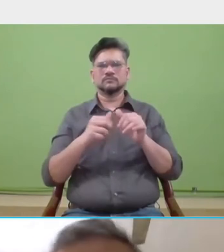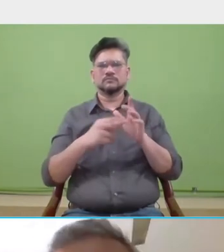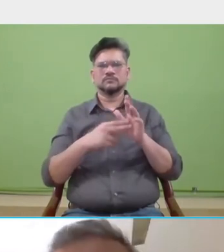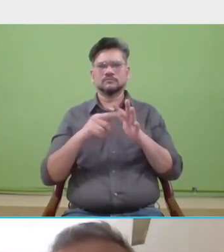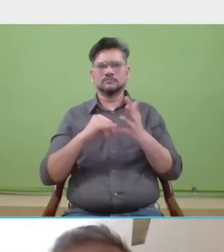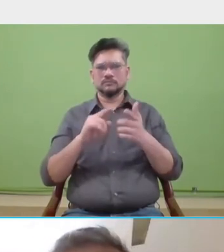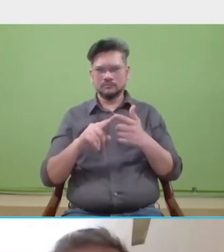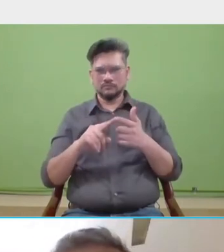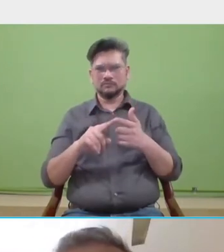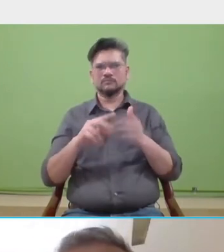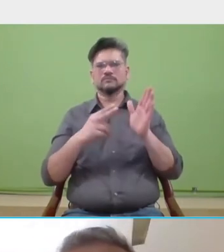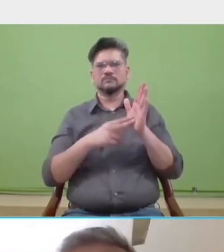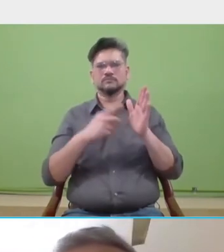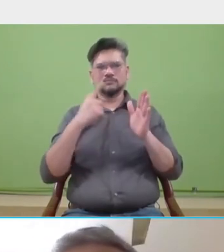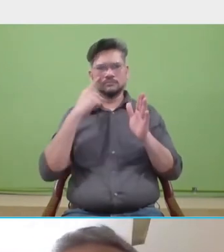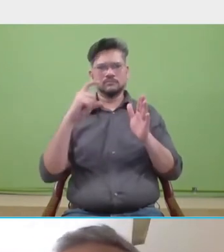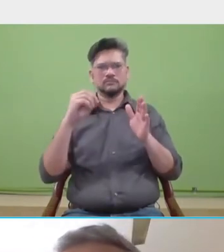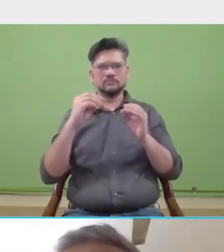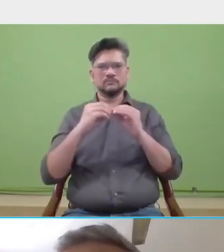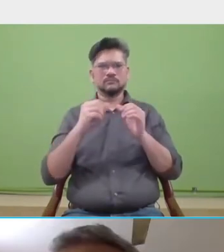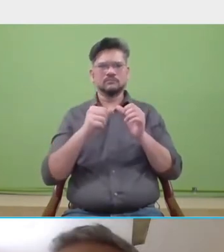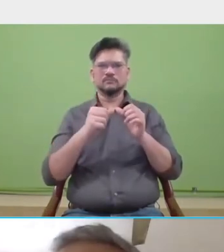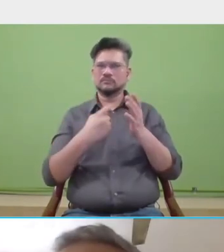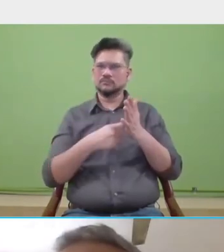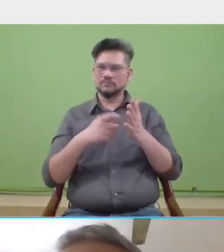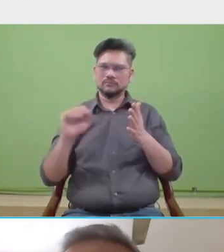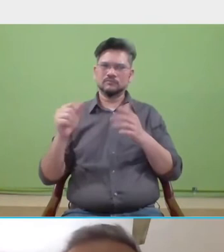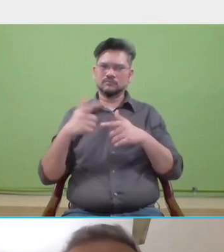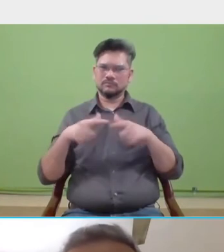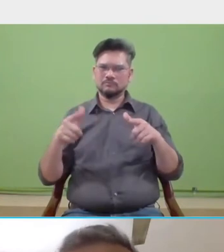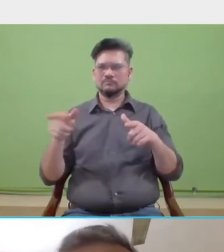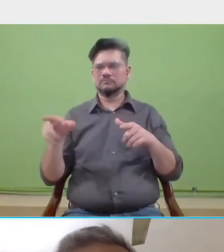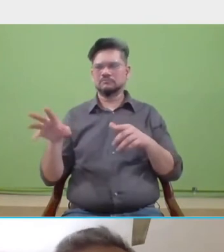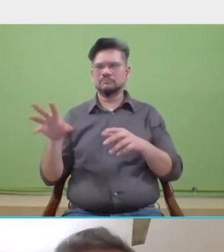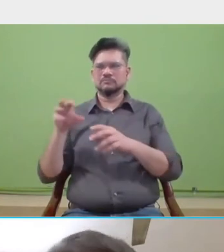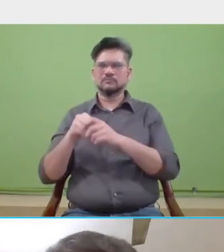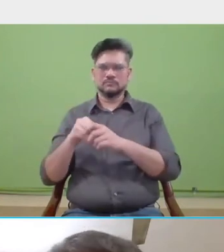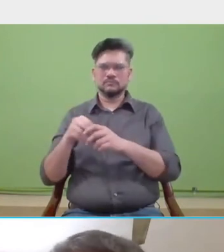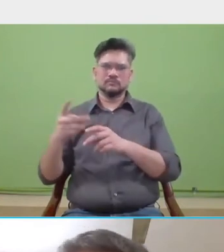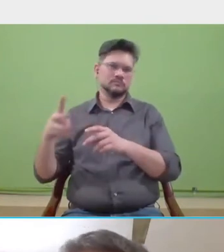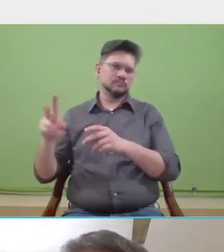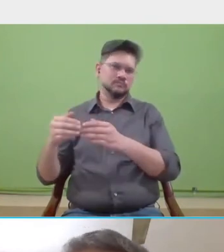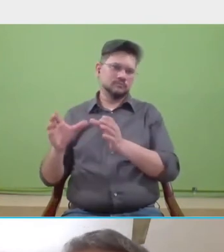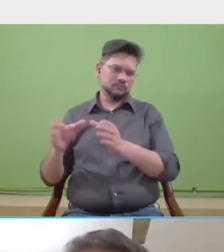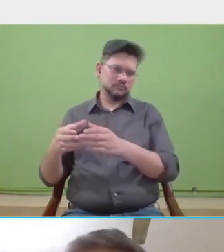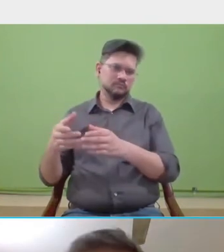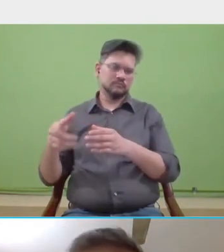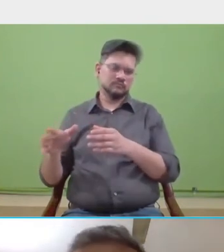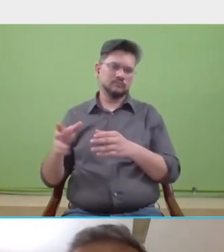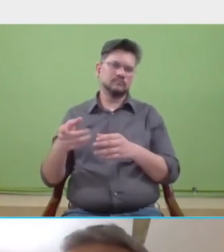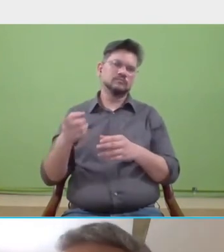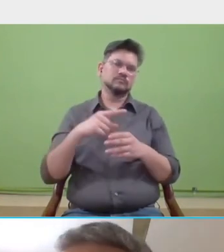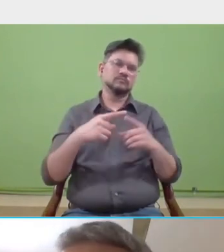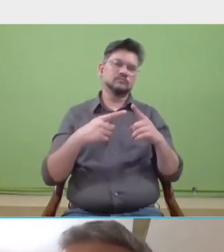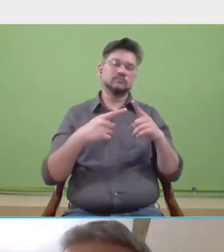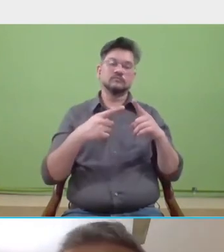this munda group and there is also uh something called tai kadai languages which are majorly